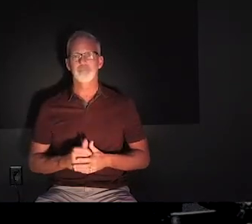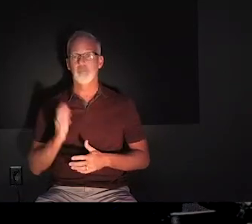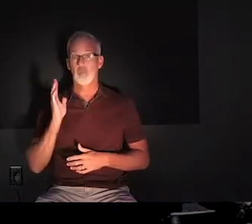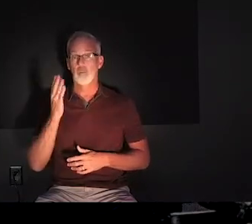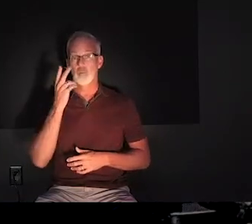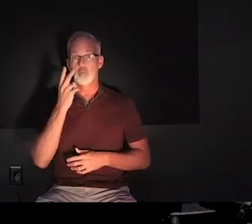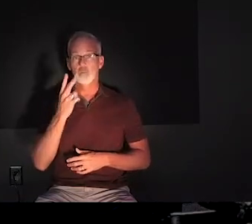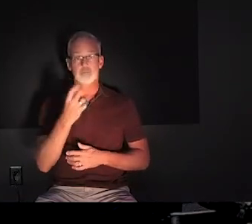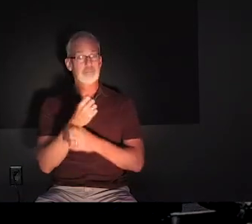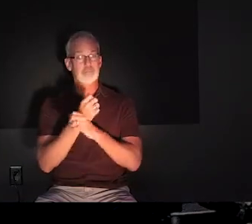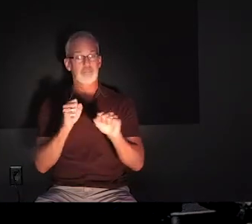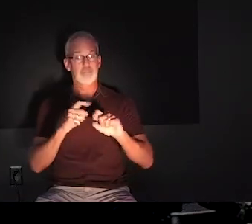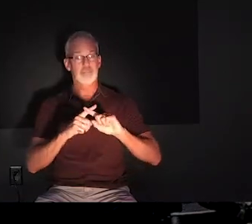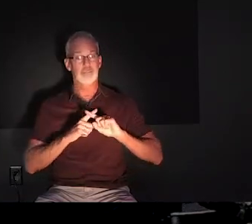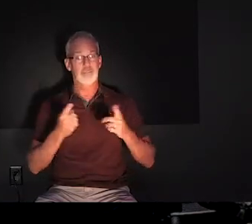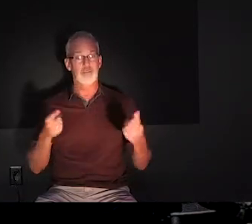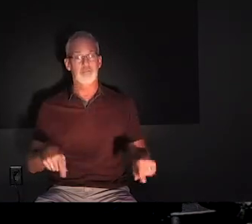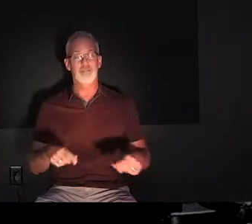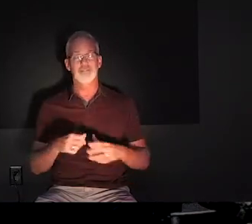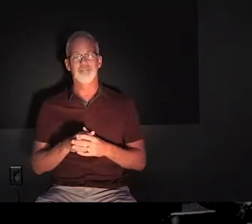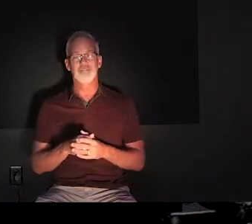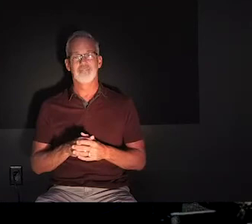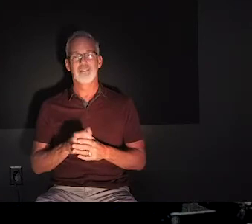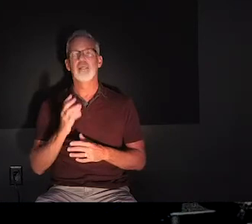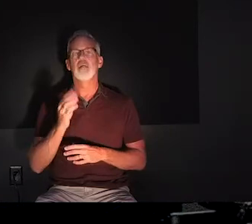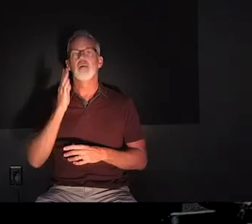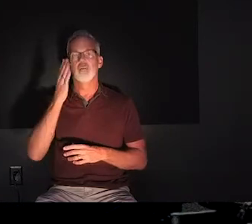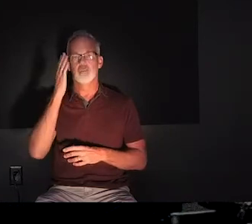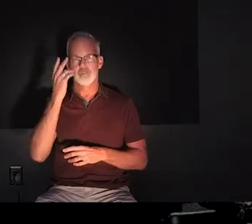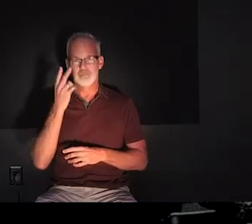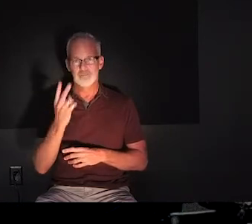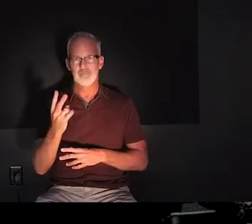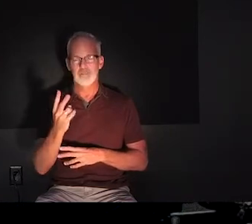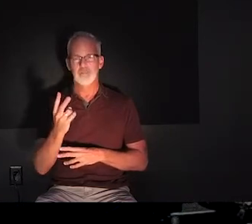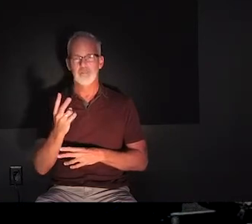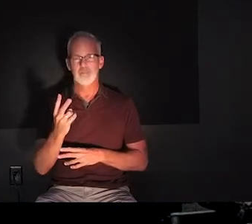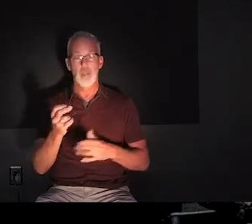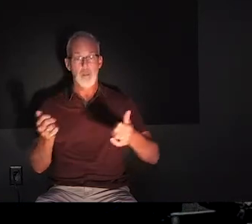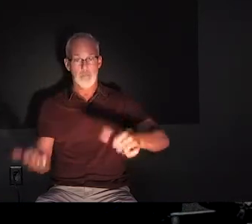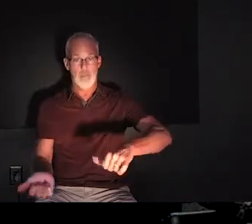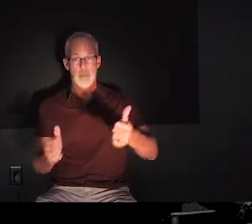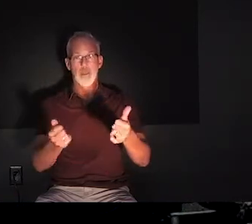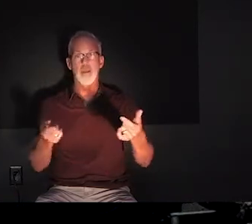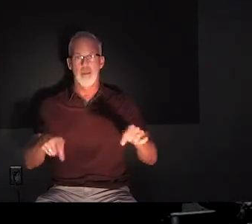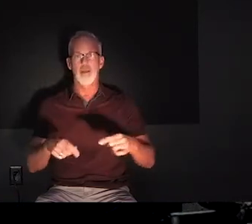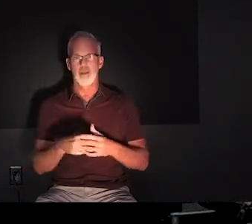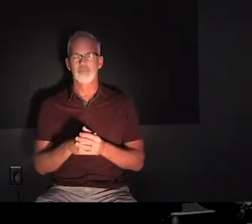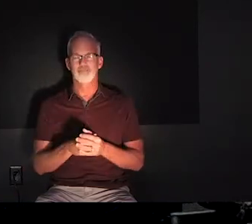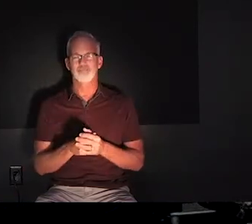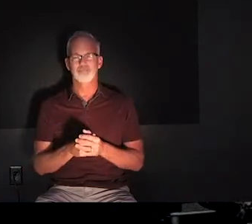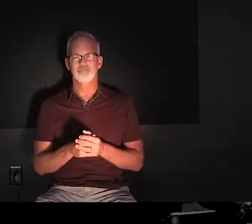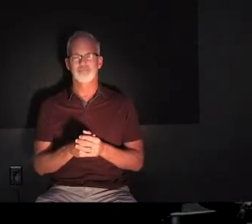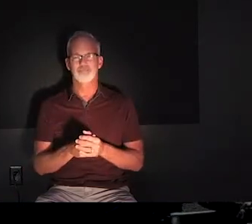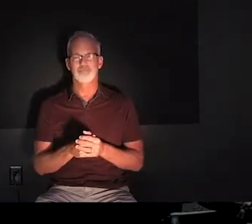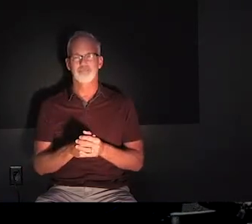see salvation, and you're going to see baptism.